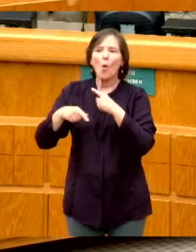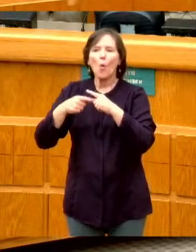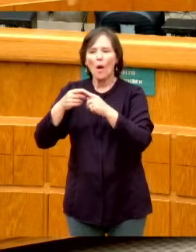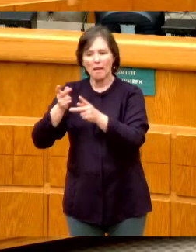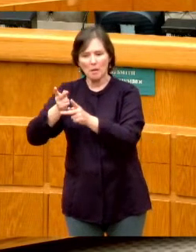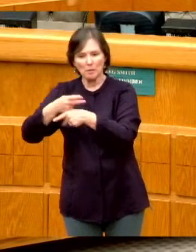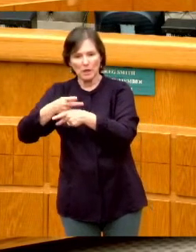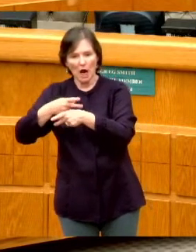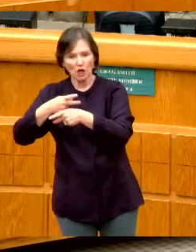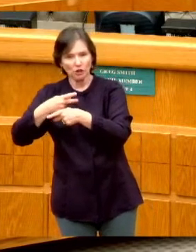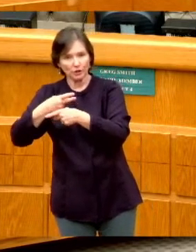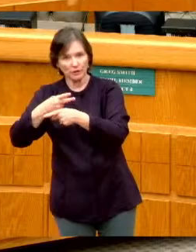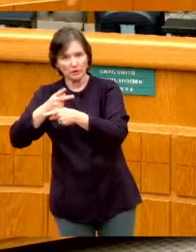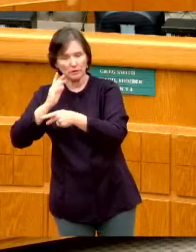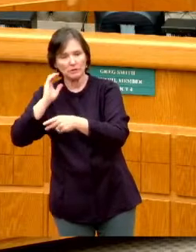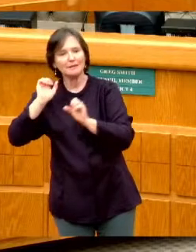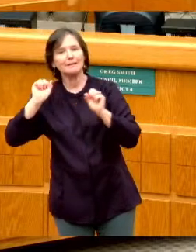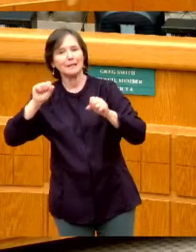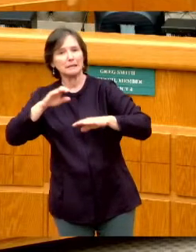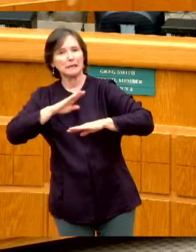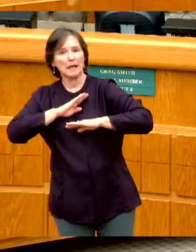demand, other phases will be open.